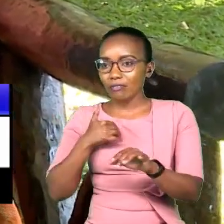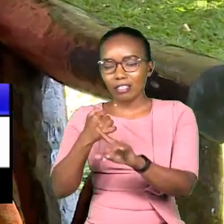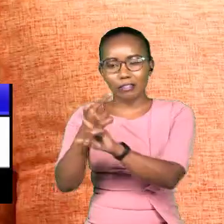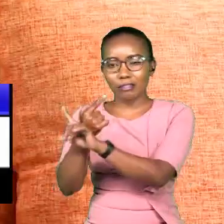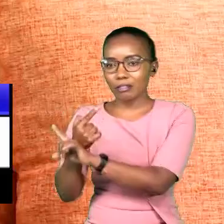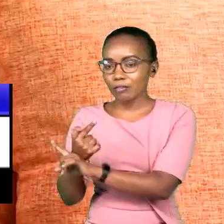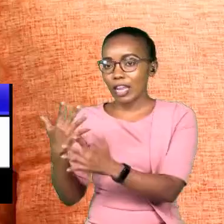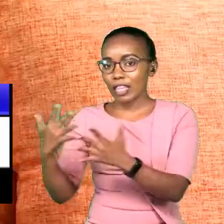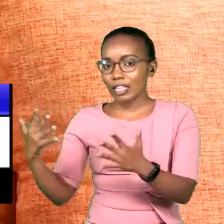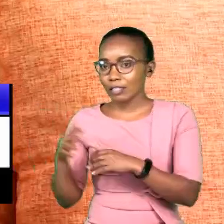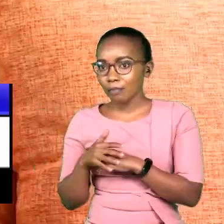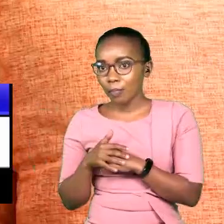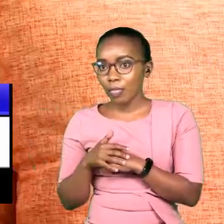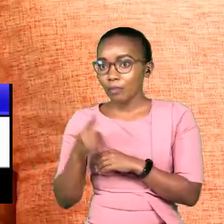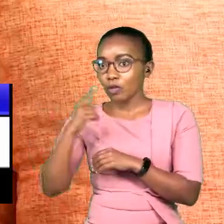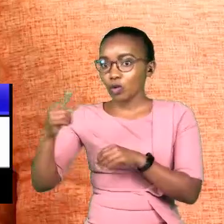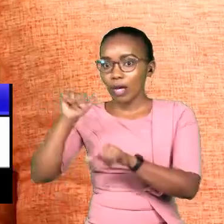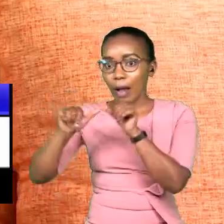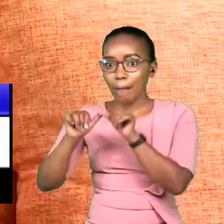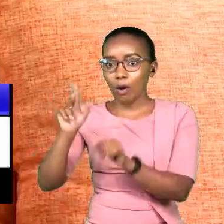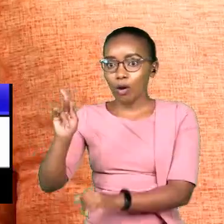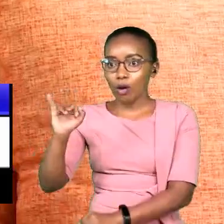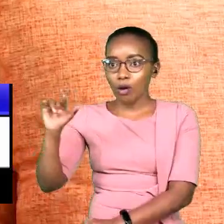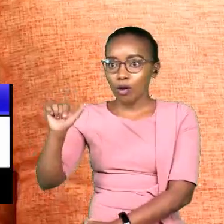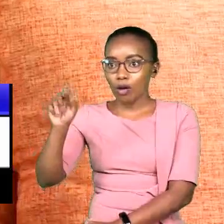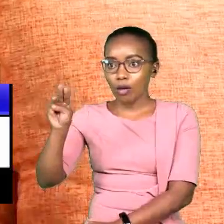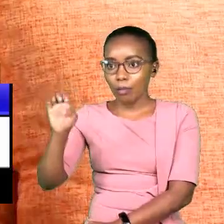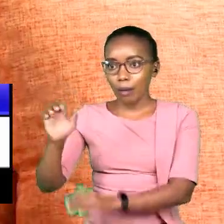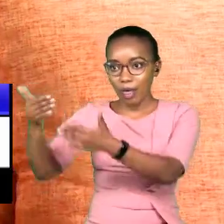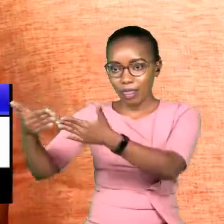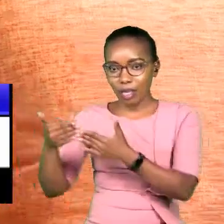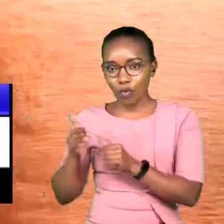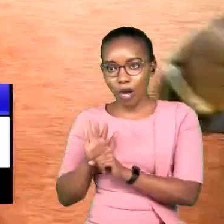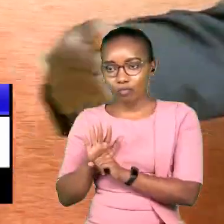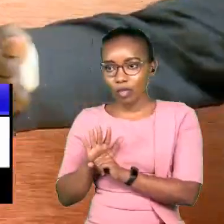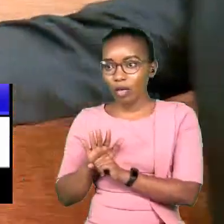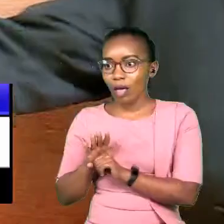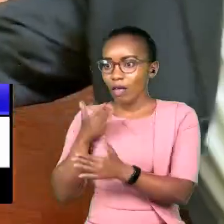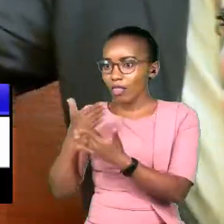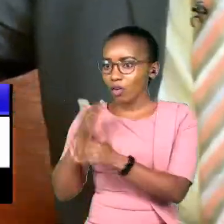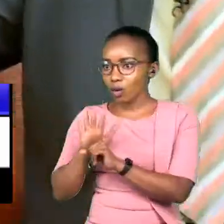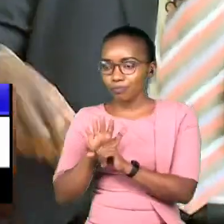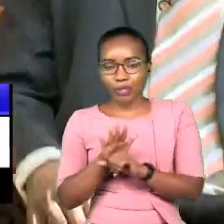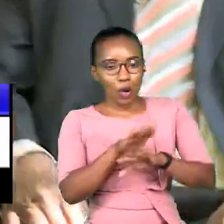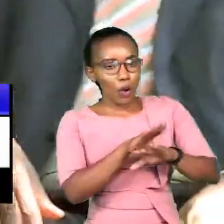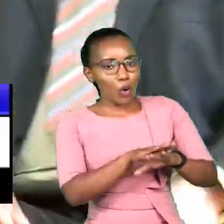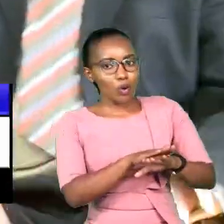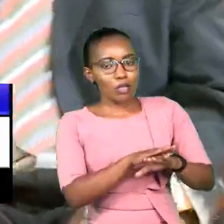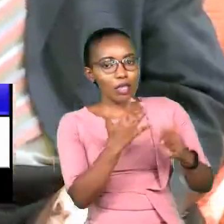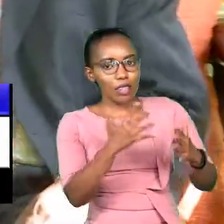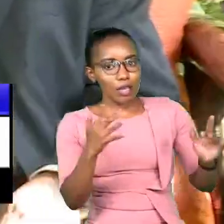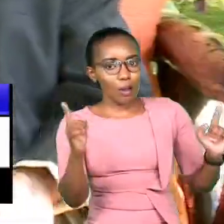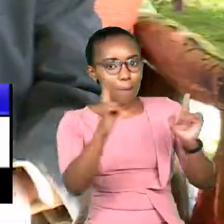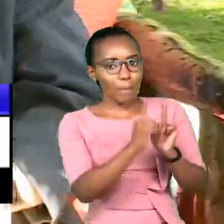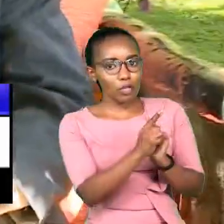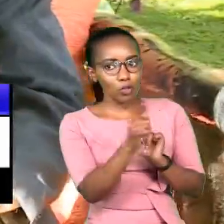come to discover. I'm talking about Rueben Kigame. Thank you, sir. Thank you for joining me. Yeah, it's a good thing to meet you. Yeah, and thanks